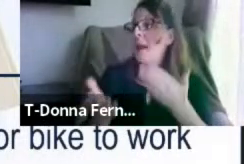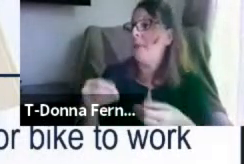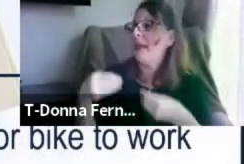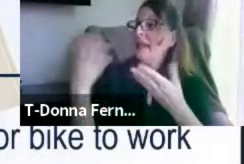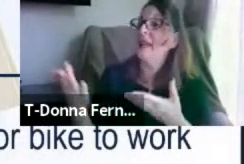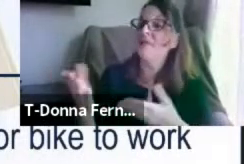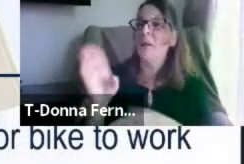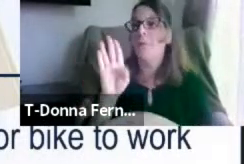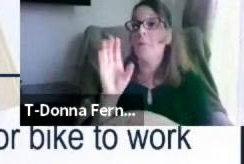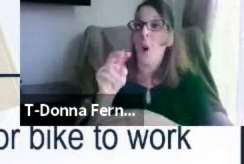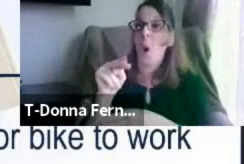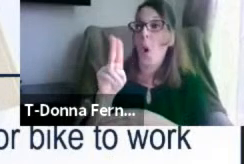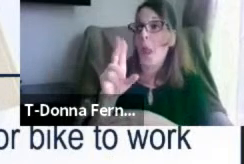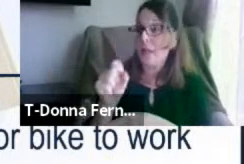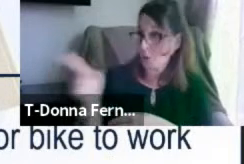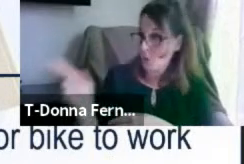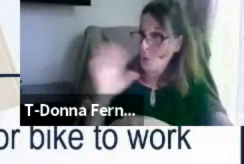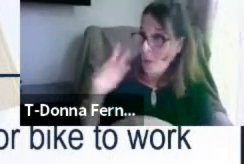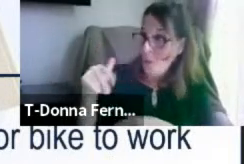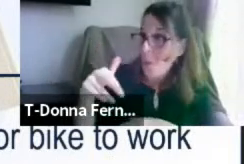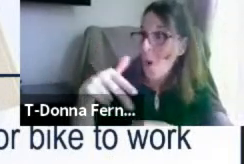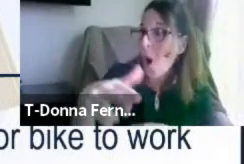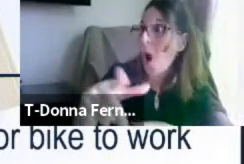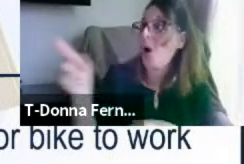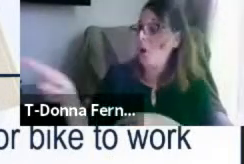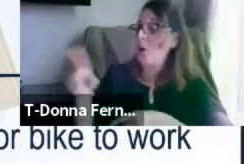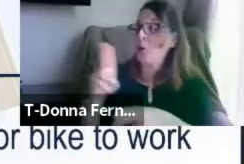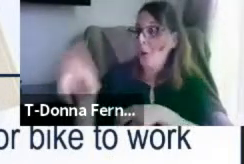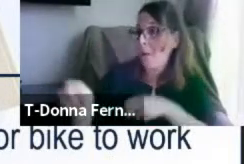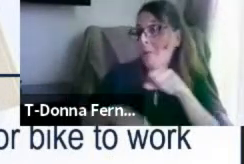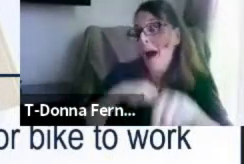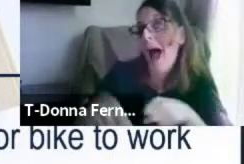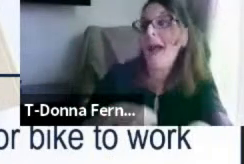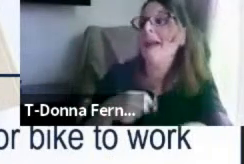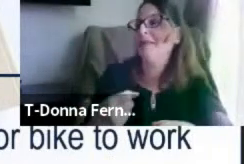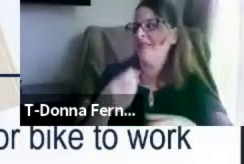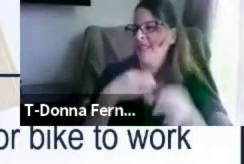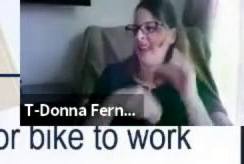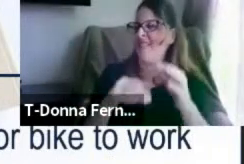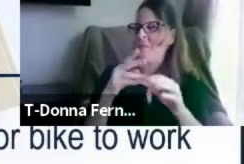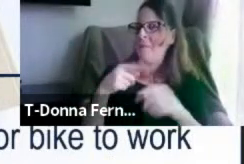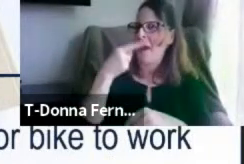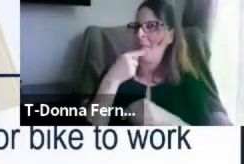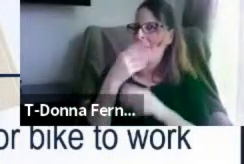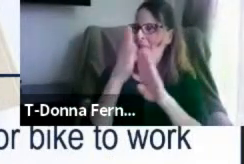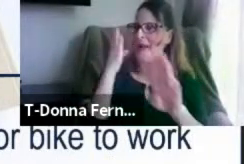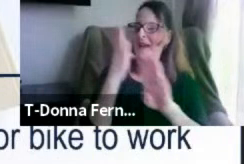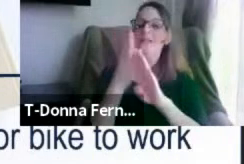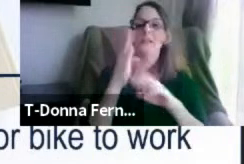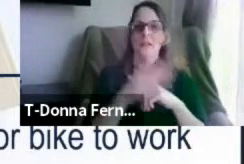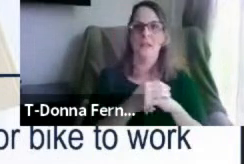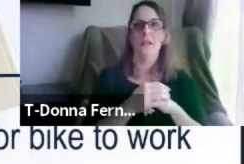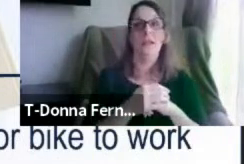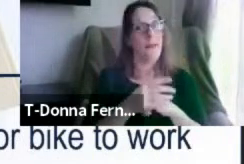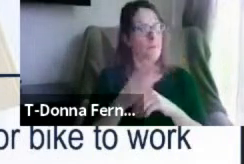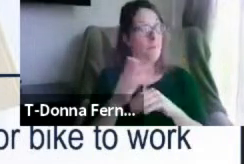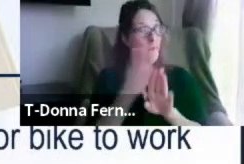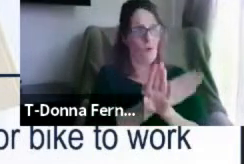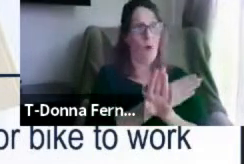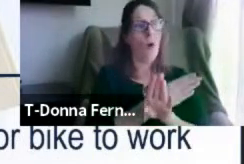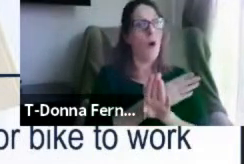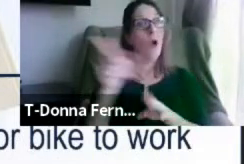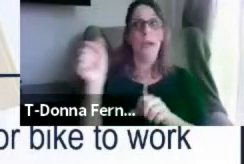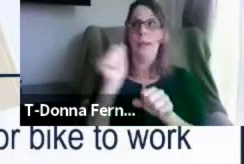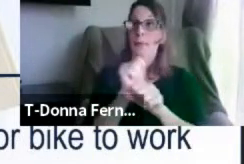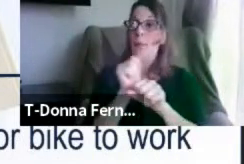a bonus if they're walking or biking to work. Also, ask employees to wash their hands upon entering the building. This is a good way